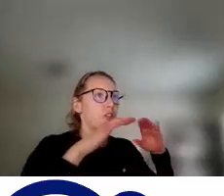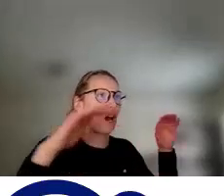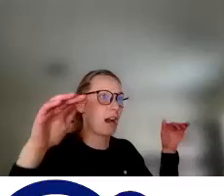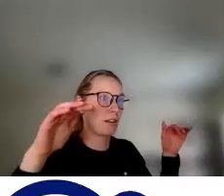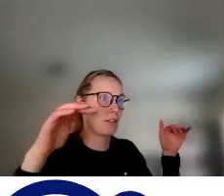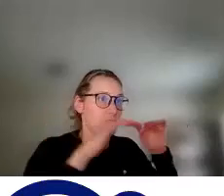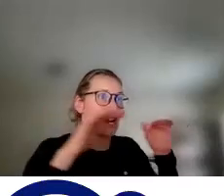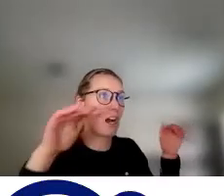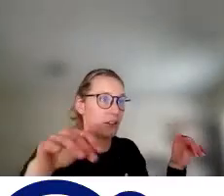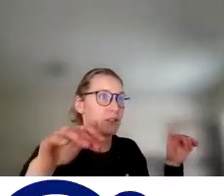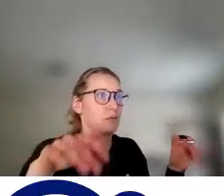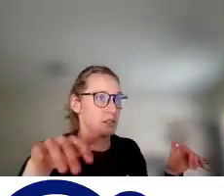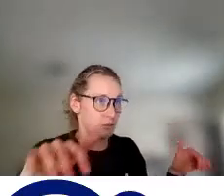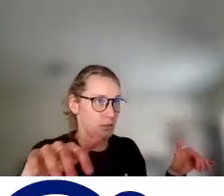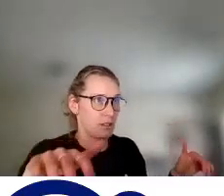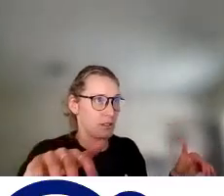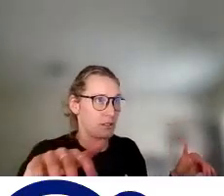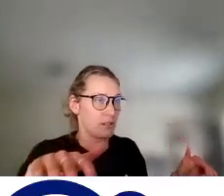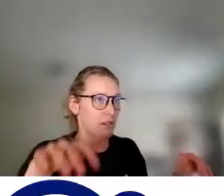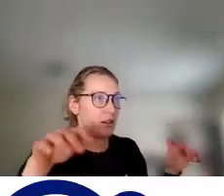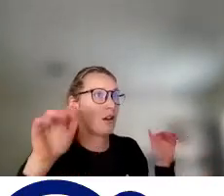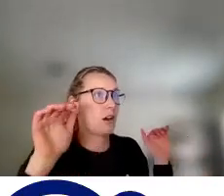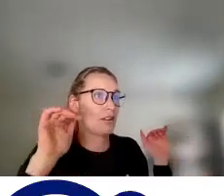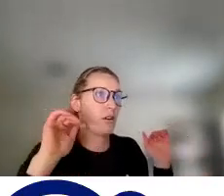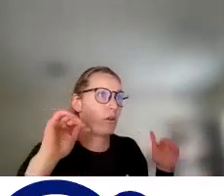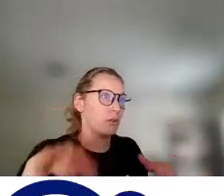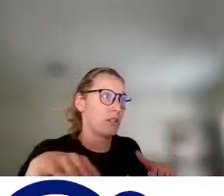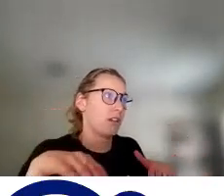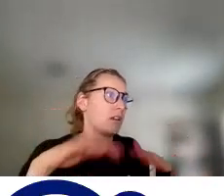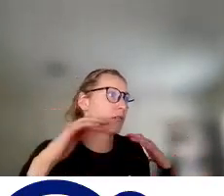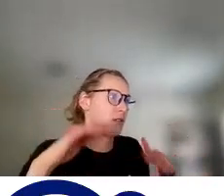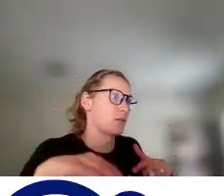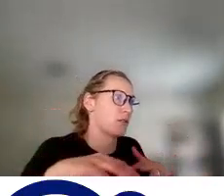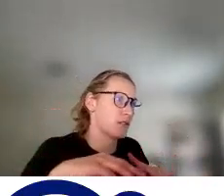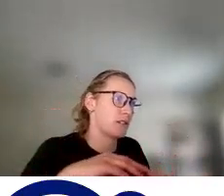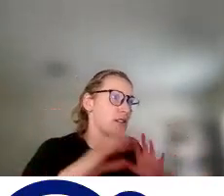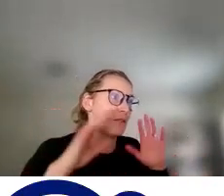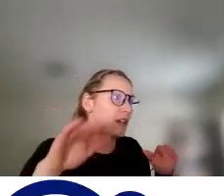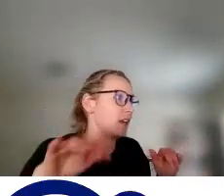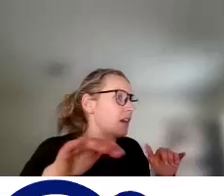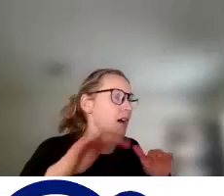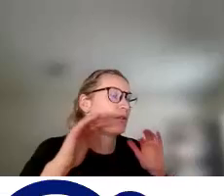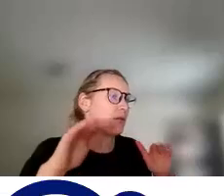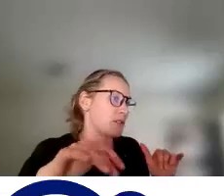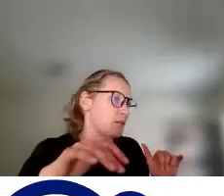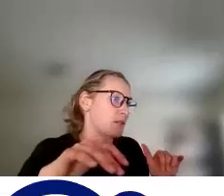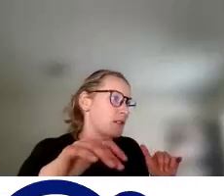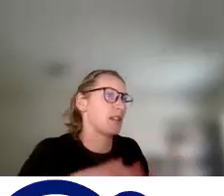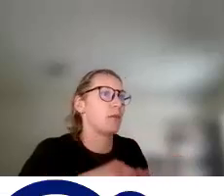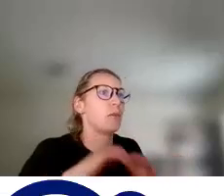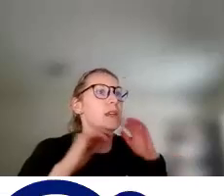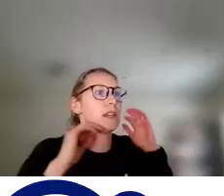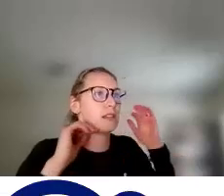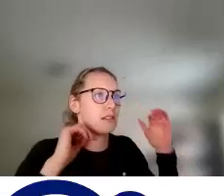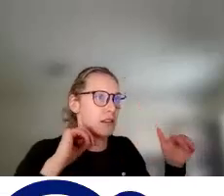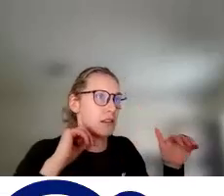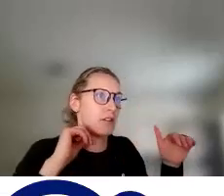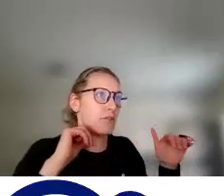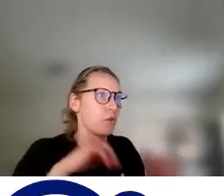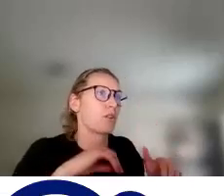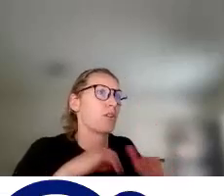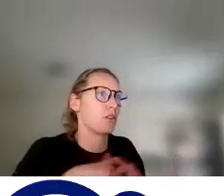So the child's resources are the only resources, the only income and resources that will